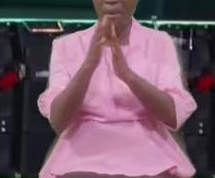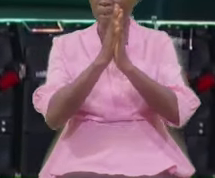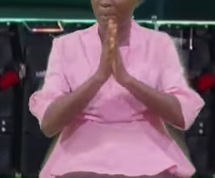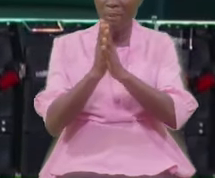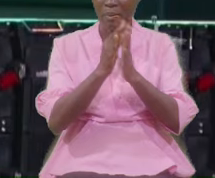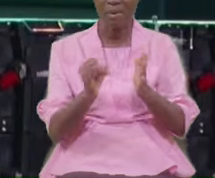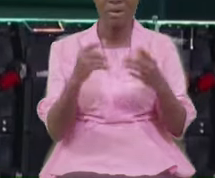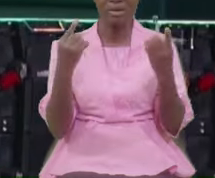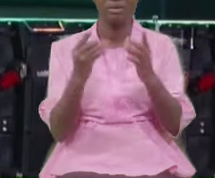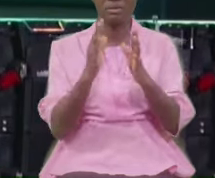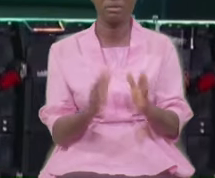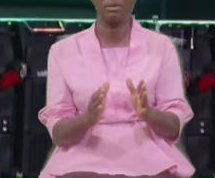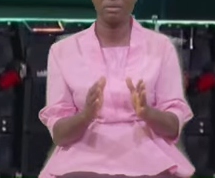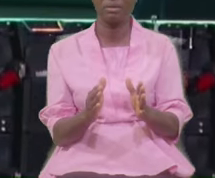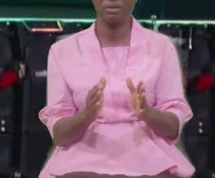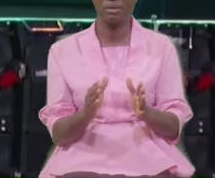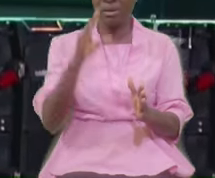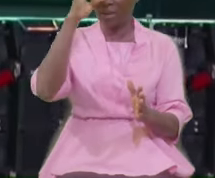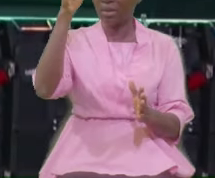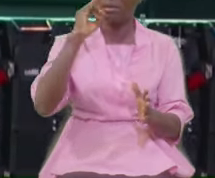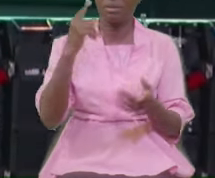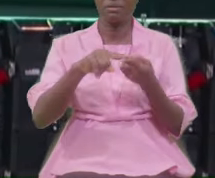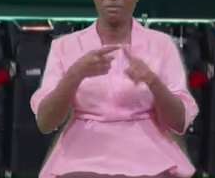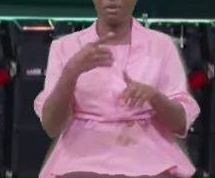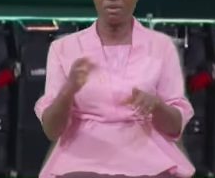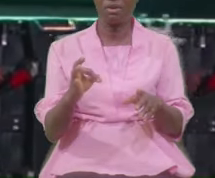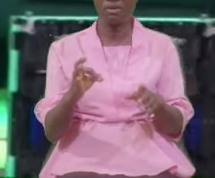penit AF of those penitent